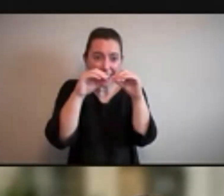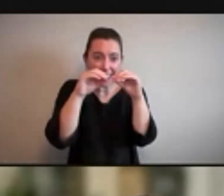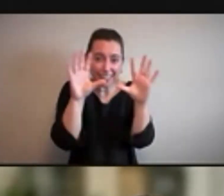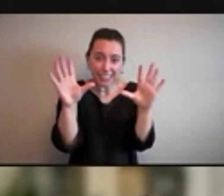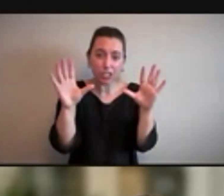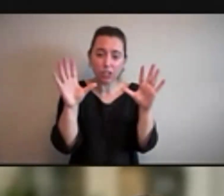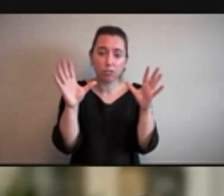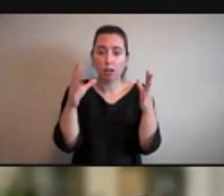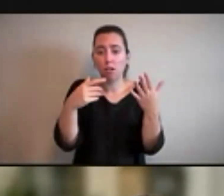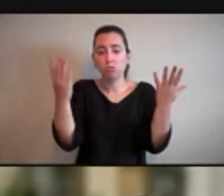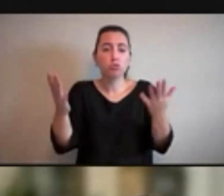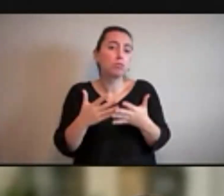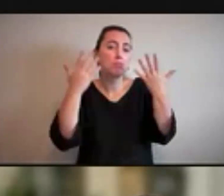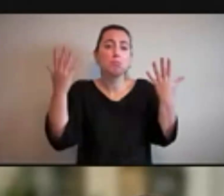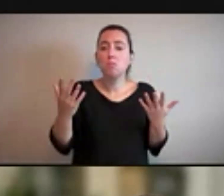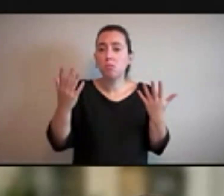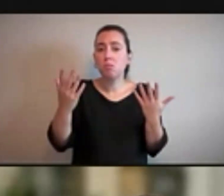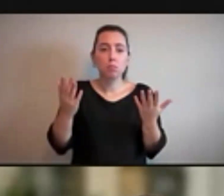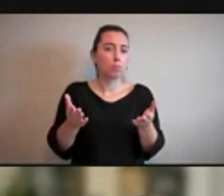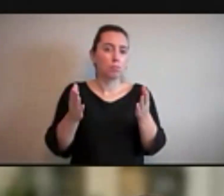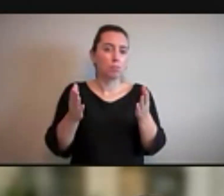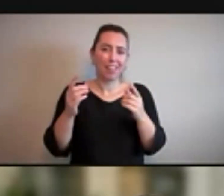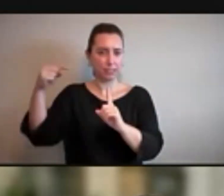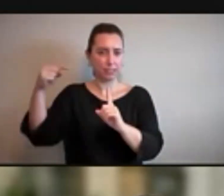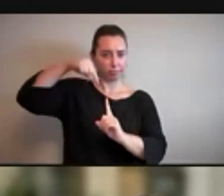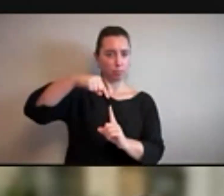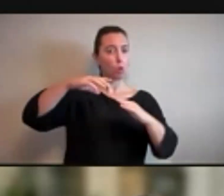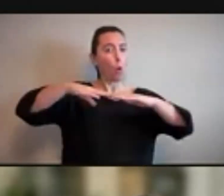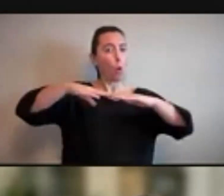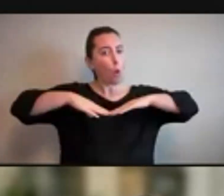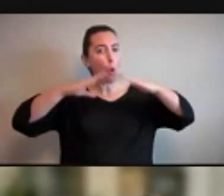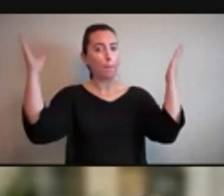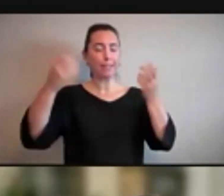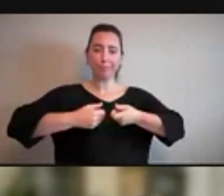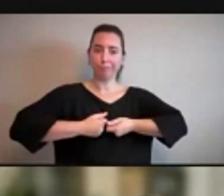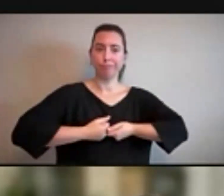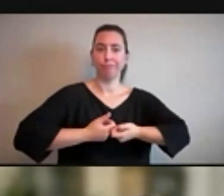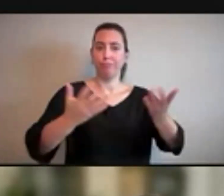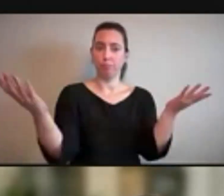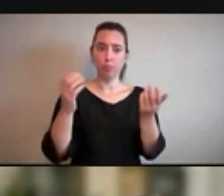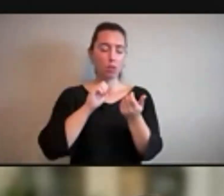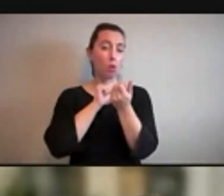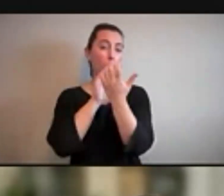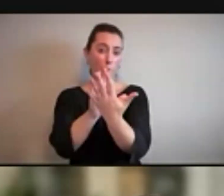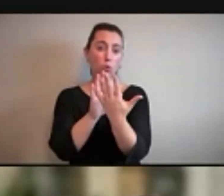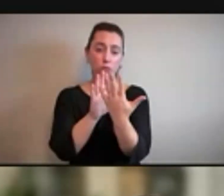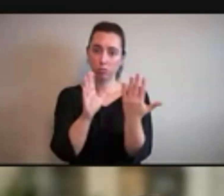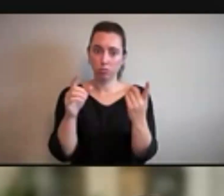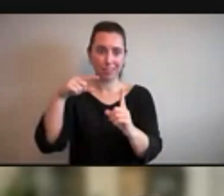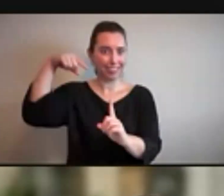we must have an open source approach and an open approach in everything we do, because it's the only way we